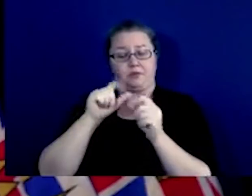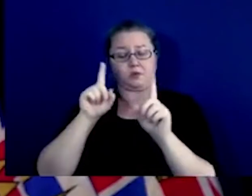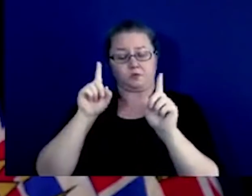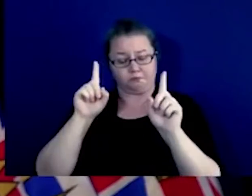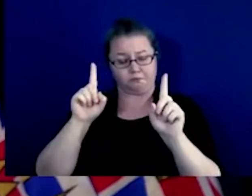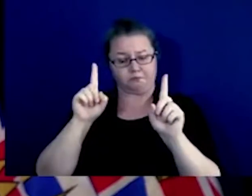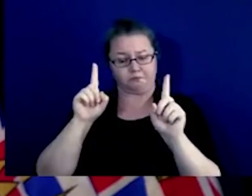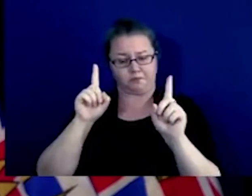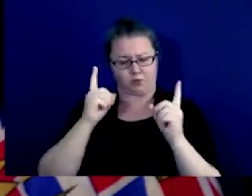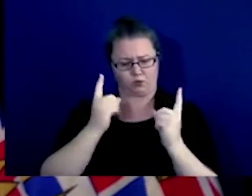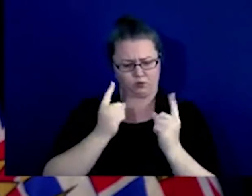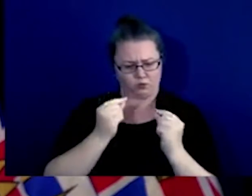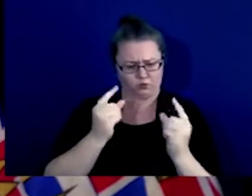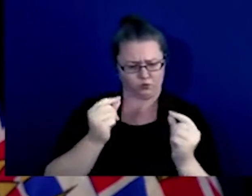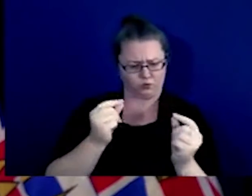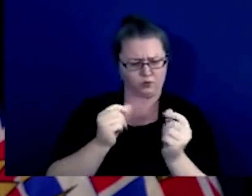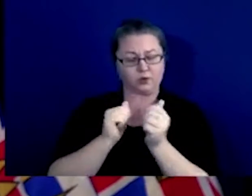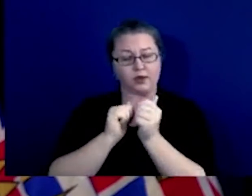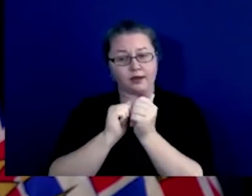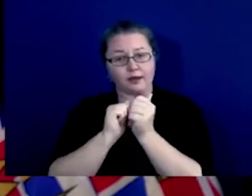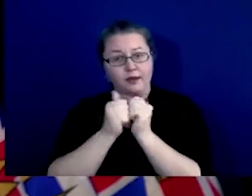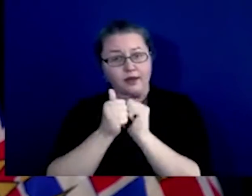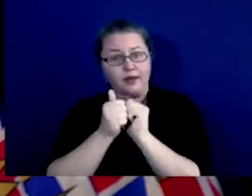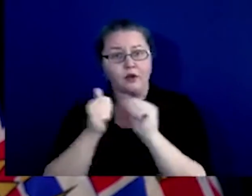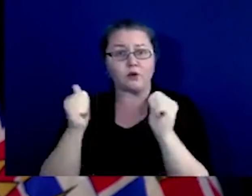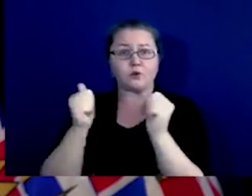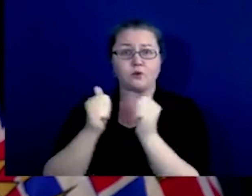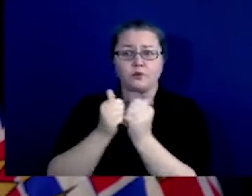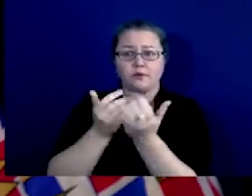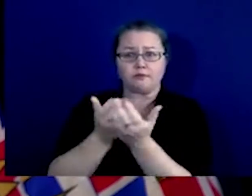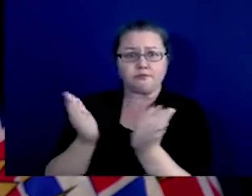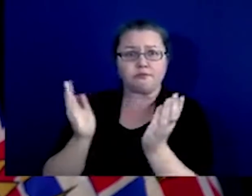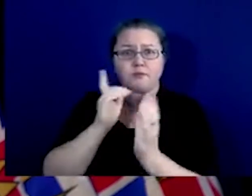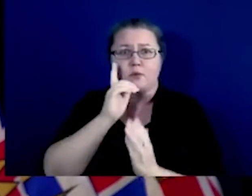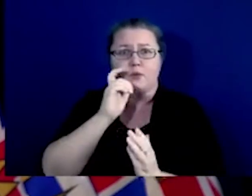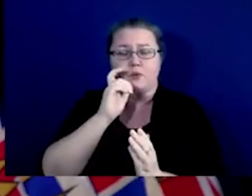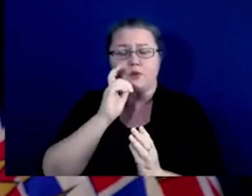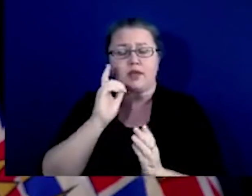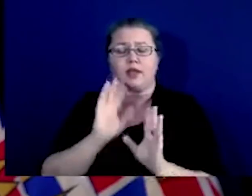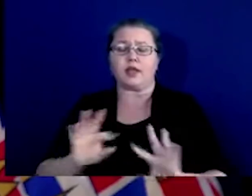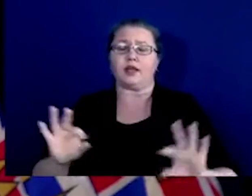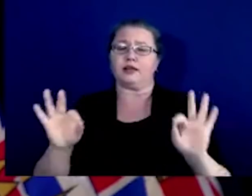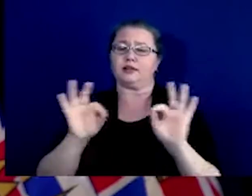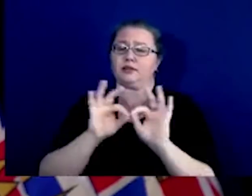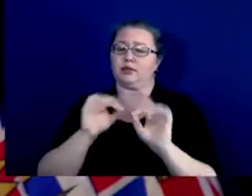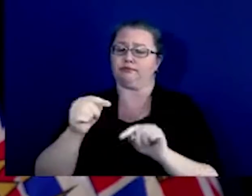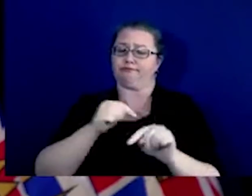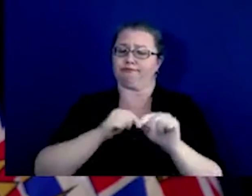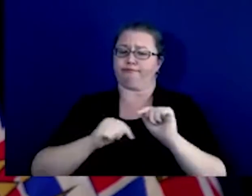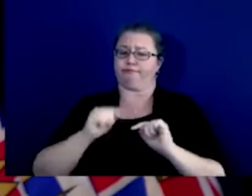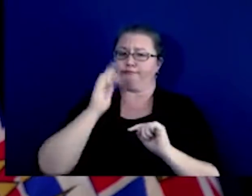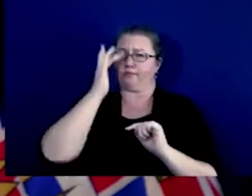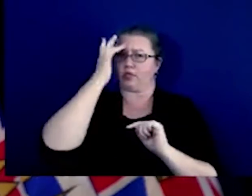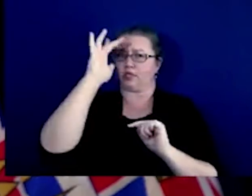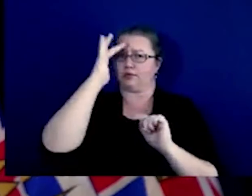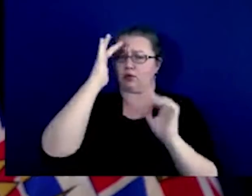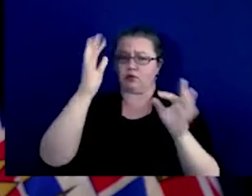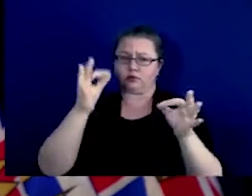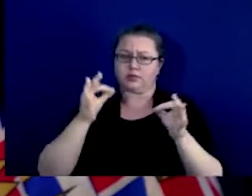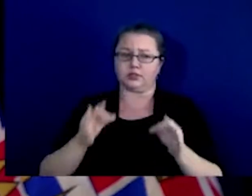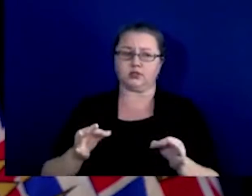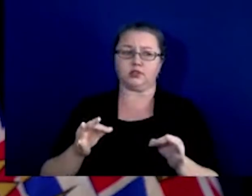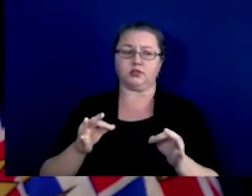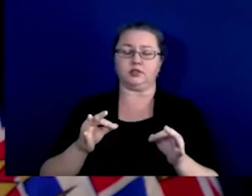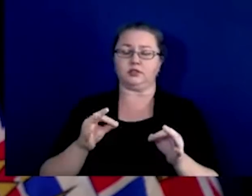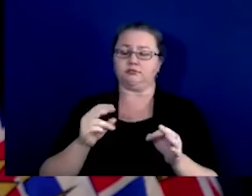be, thank you for all you are doing, everyone in British Columbia, and we need to continue to support each other to